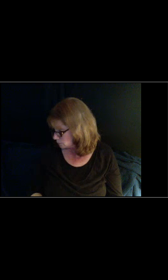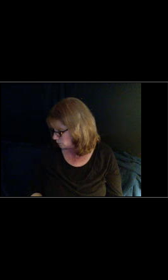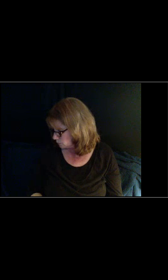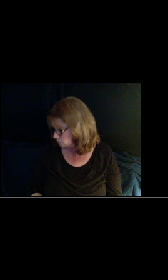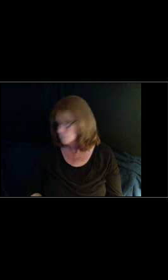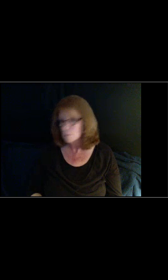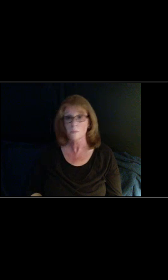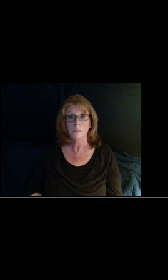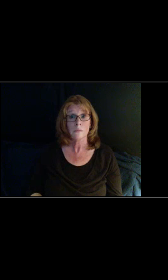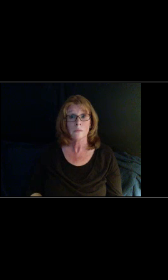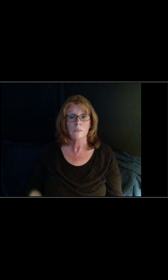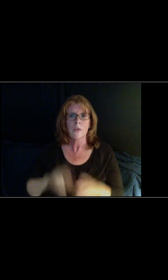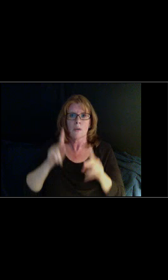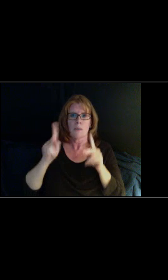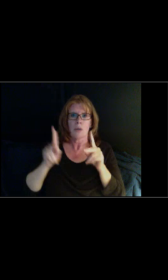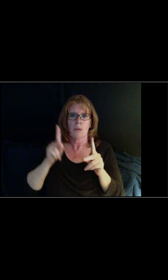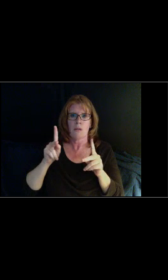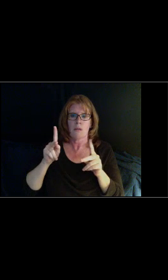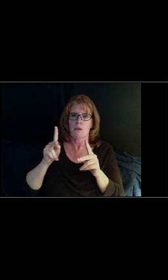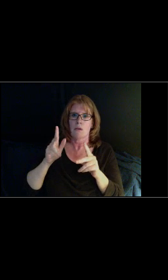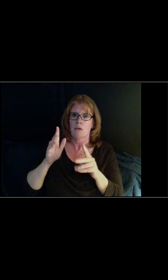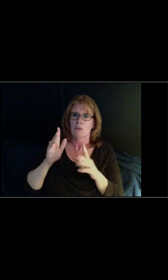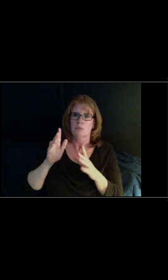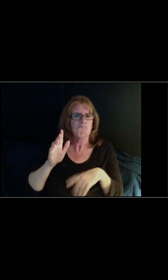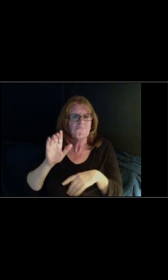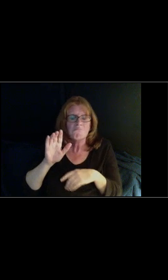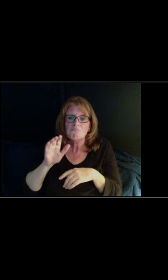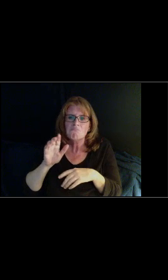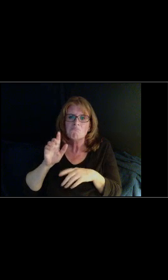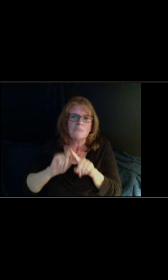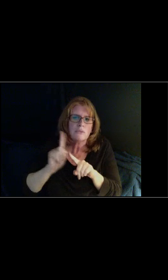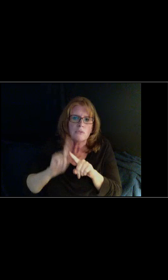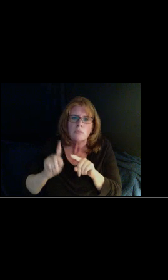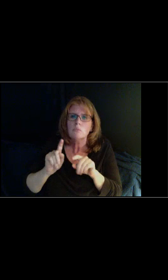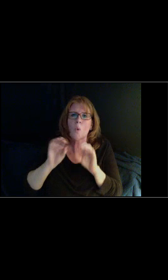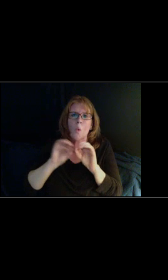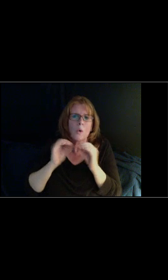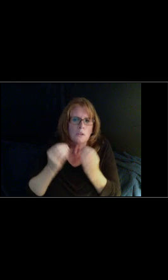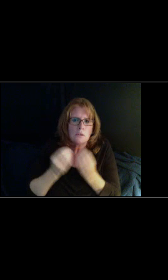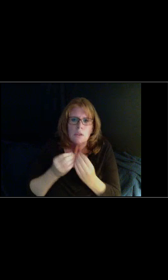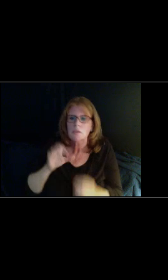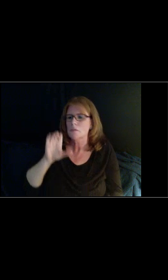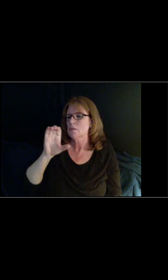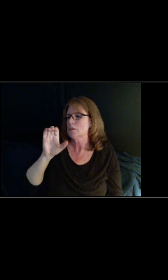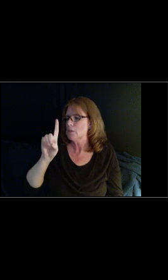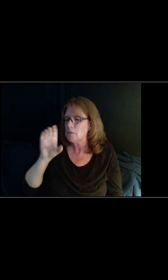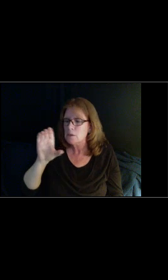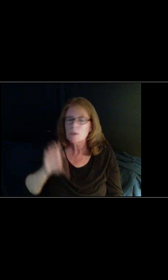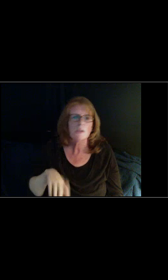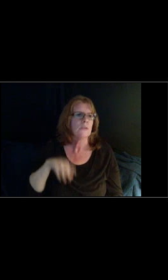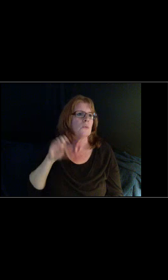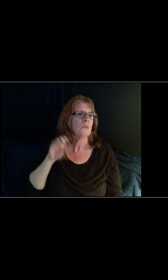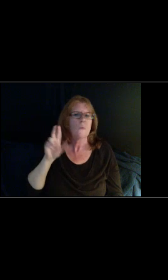I do work at the Deaf Wellness Center, and we have focused a lot on what the concept